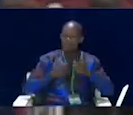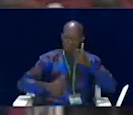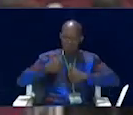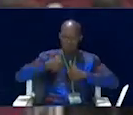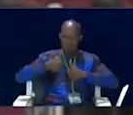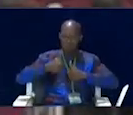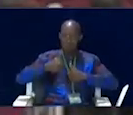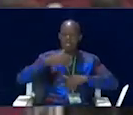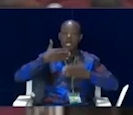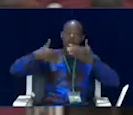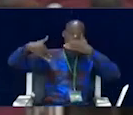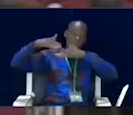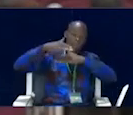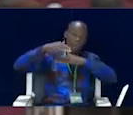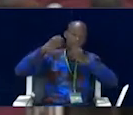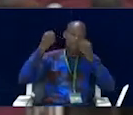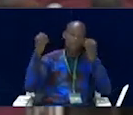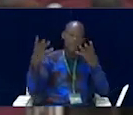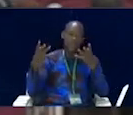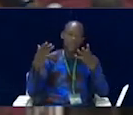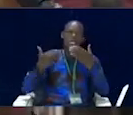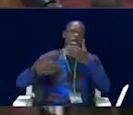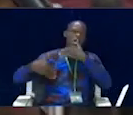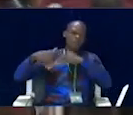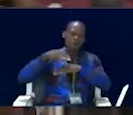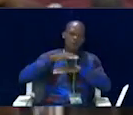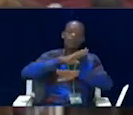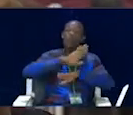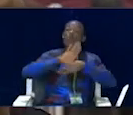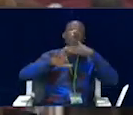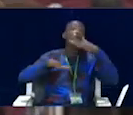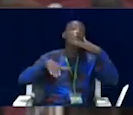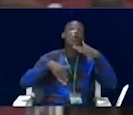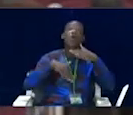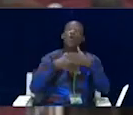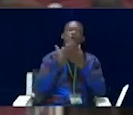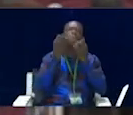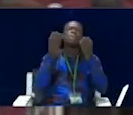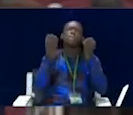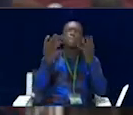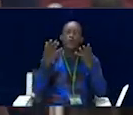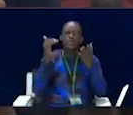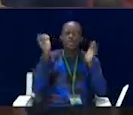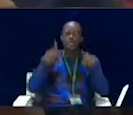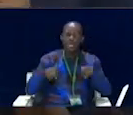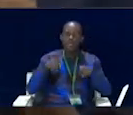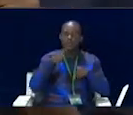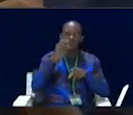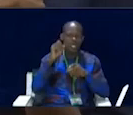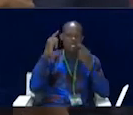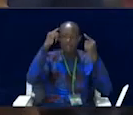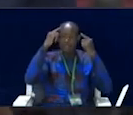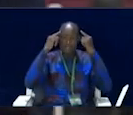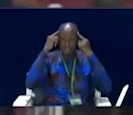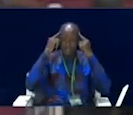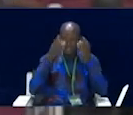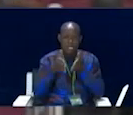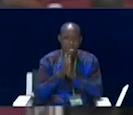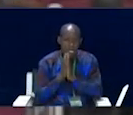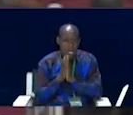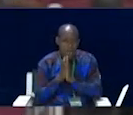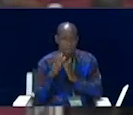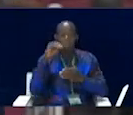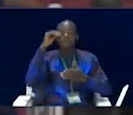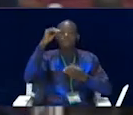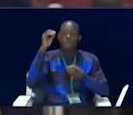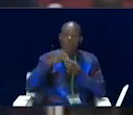exceedingly, abundantly, above, more than we can think, more than we can ask, more